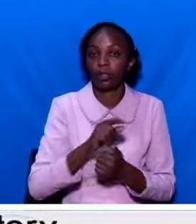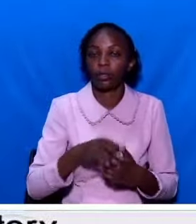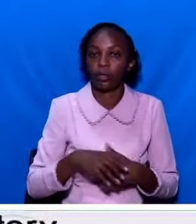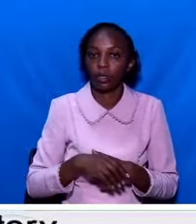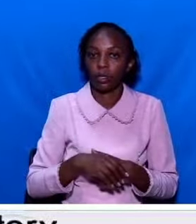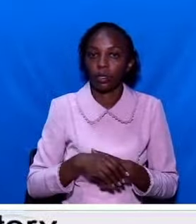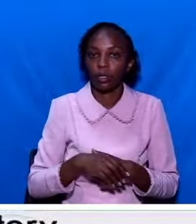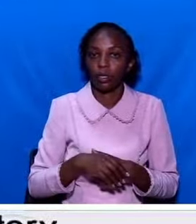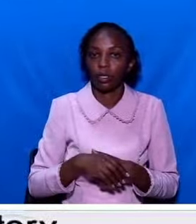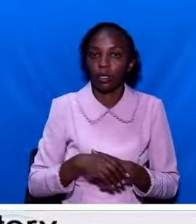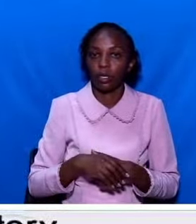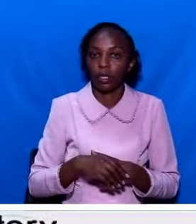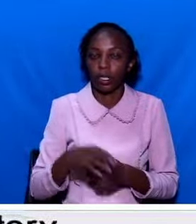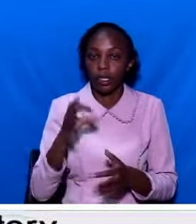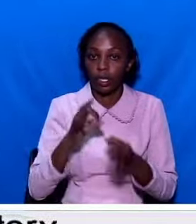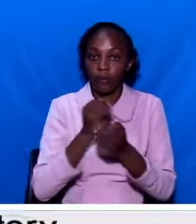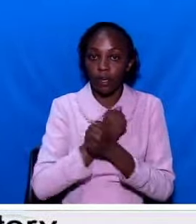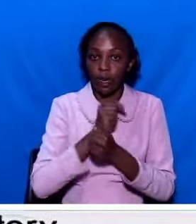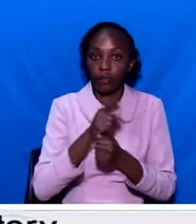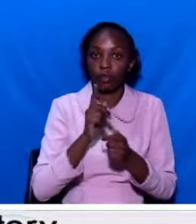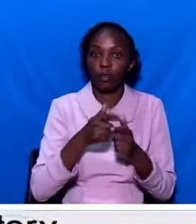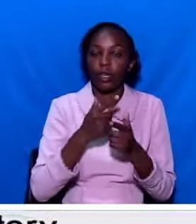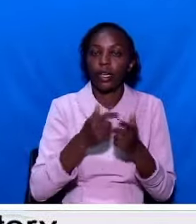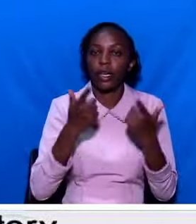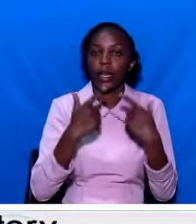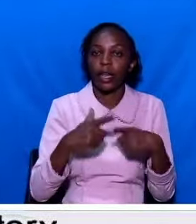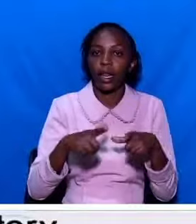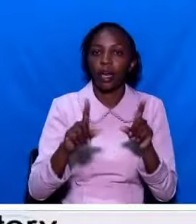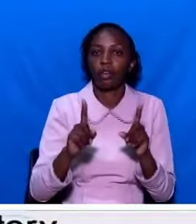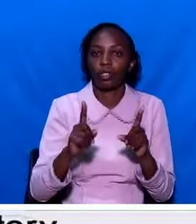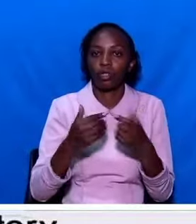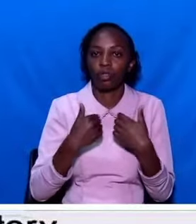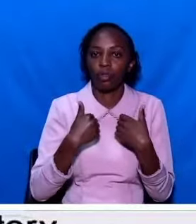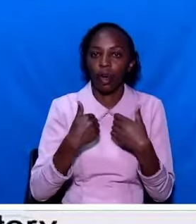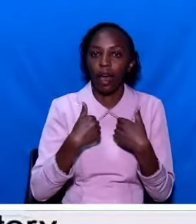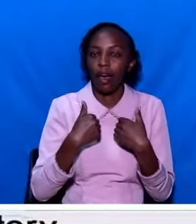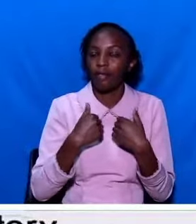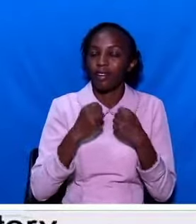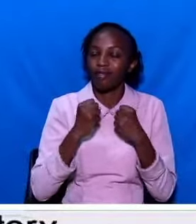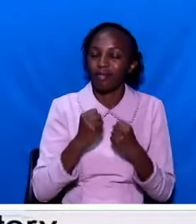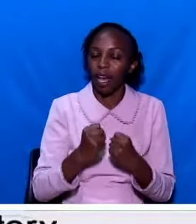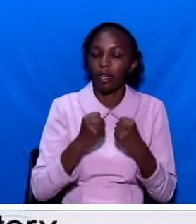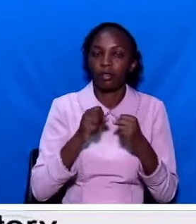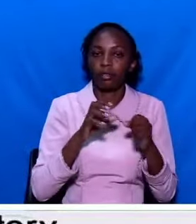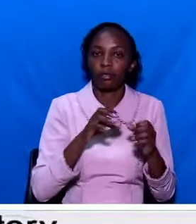And sometimes when he loves you, he allows you to go through very tight situations.